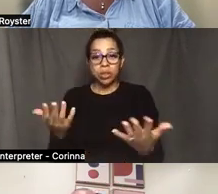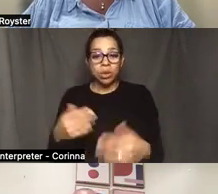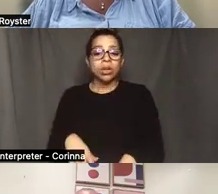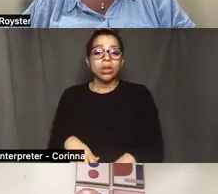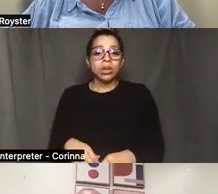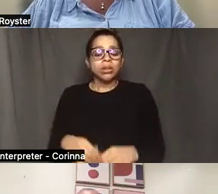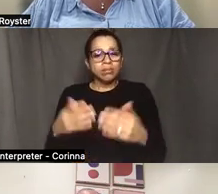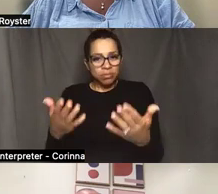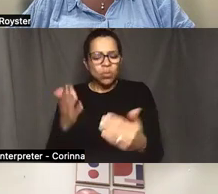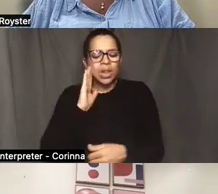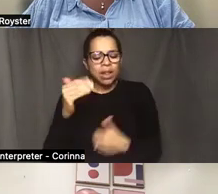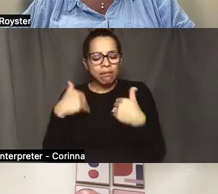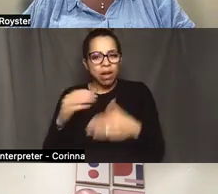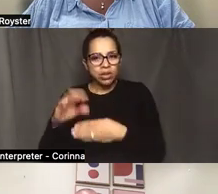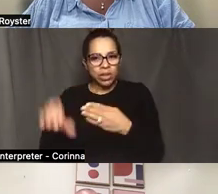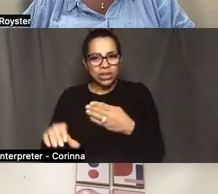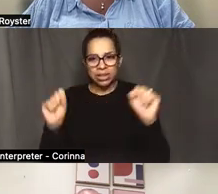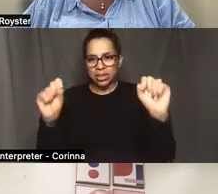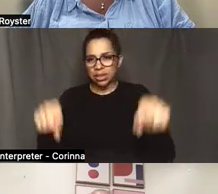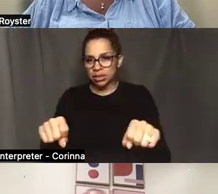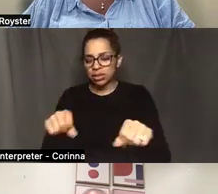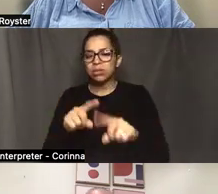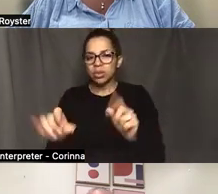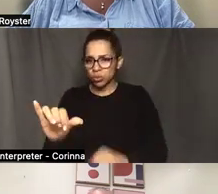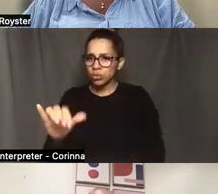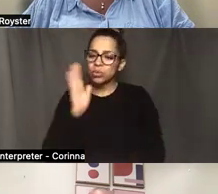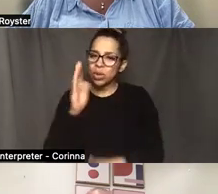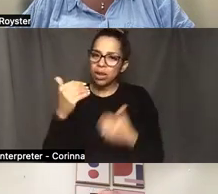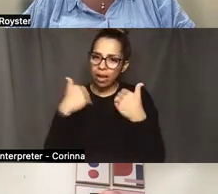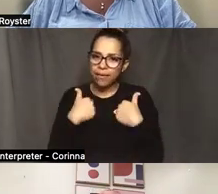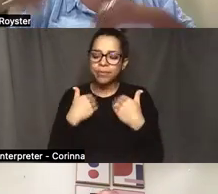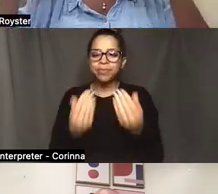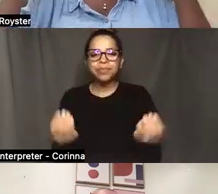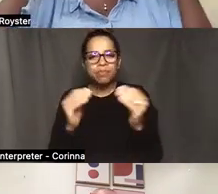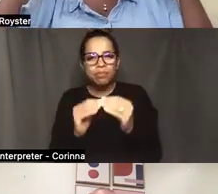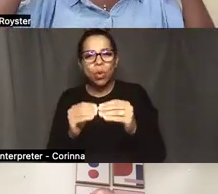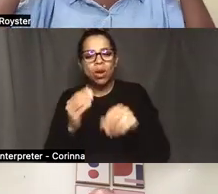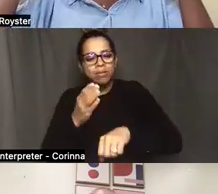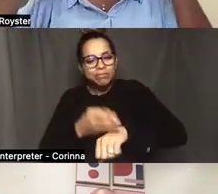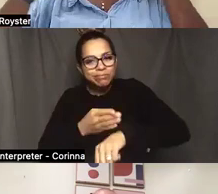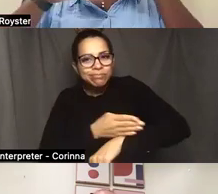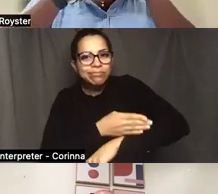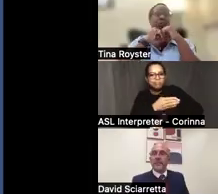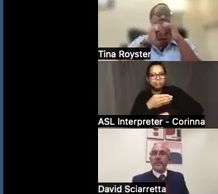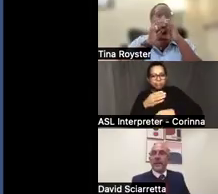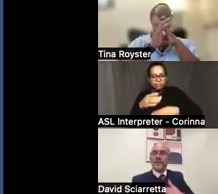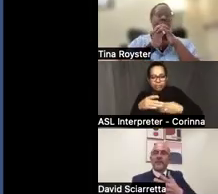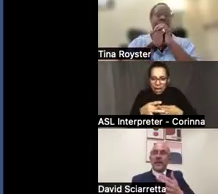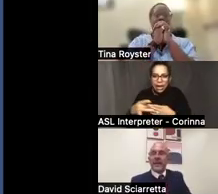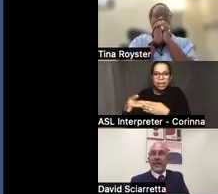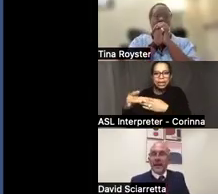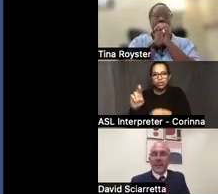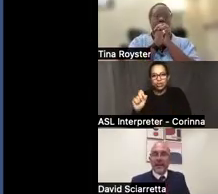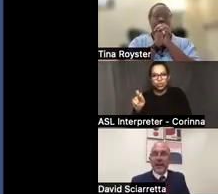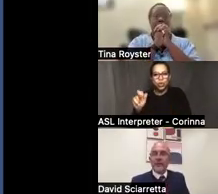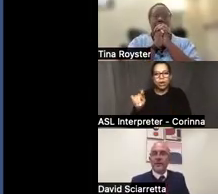to be consequences, but there will also be restorative practices for everyone. And as a side note, Ms.